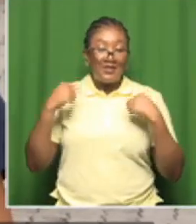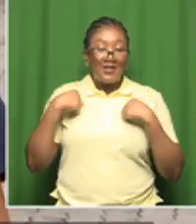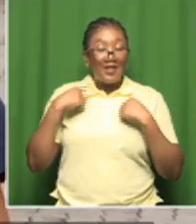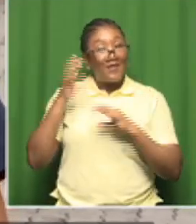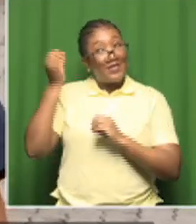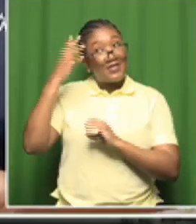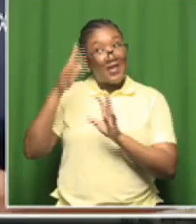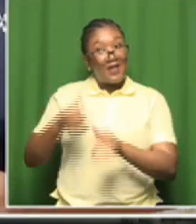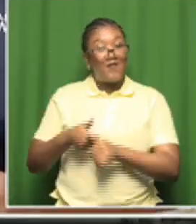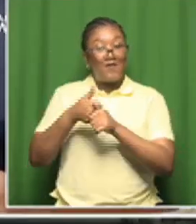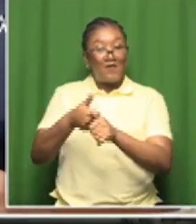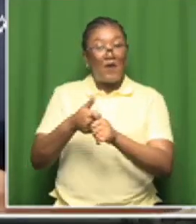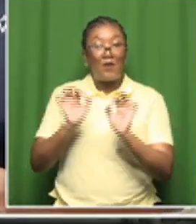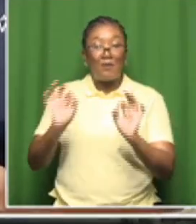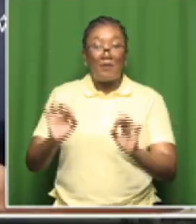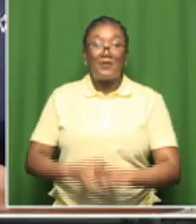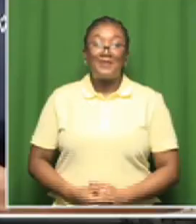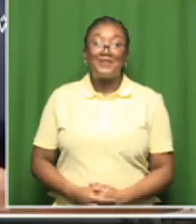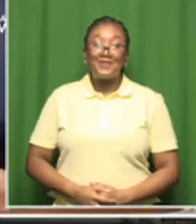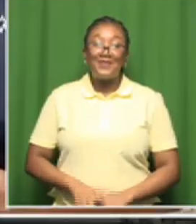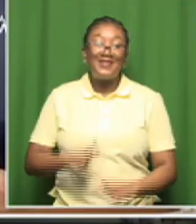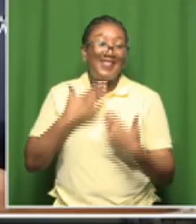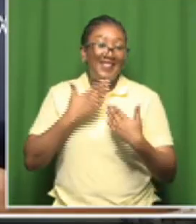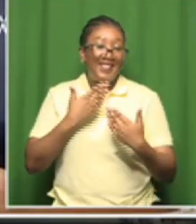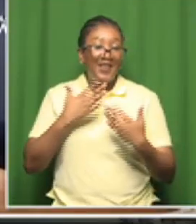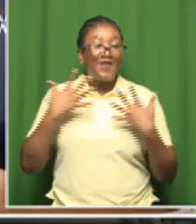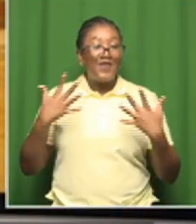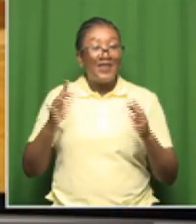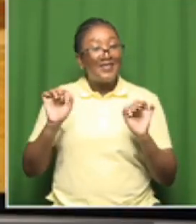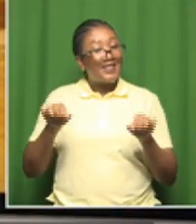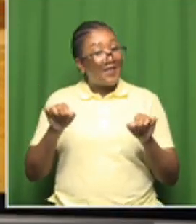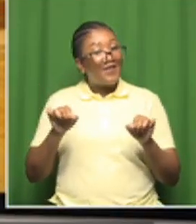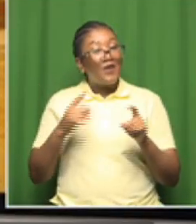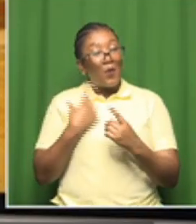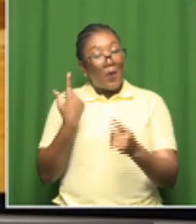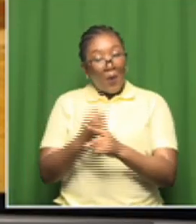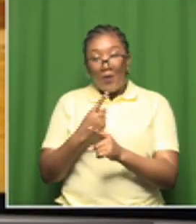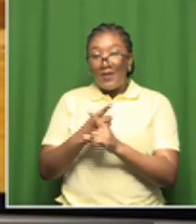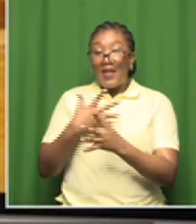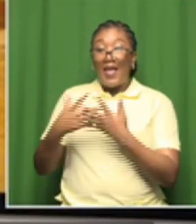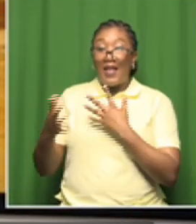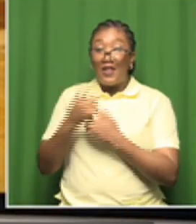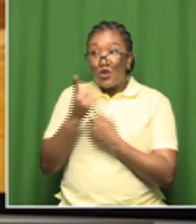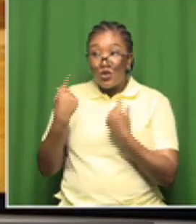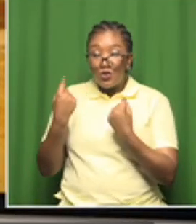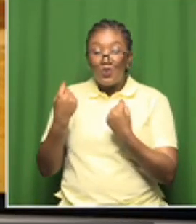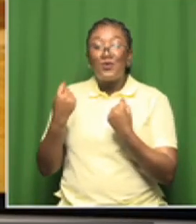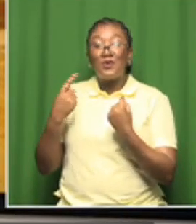sun. Thanks very much, Mariska. We always do. Whatever anybody's doing,